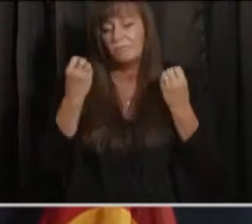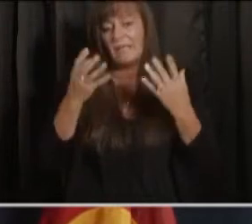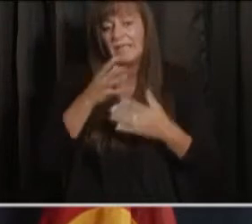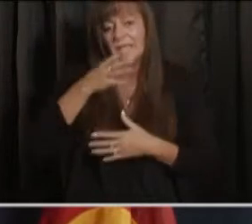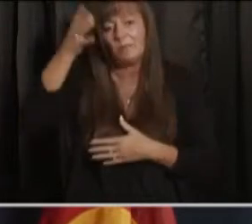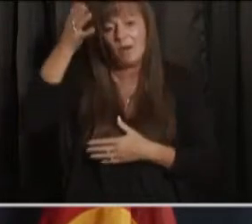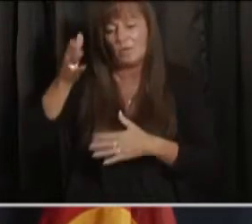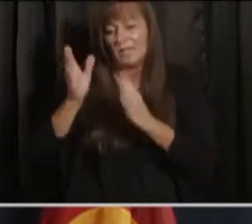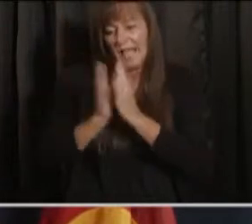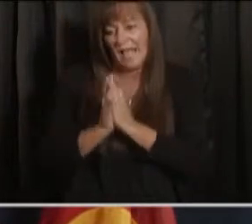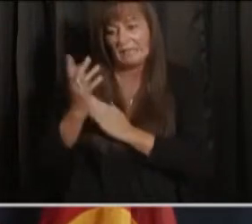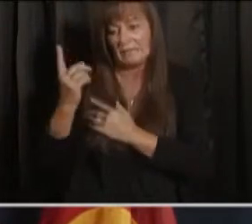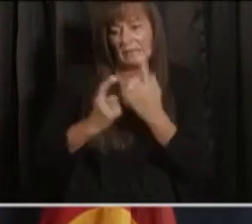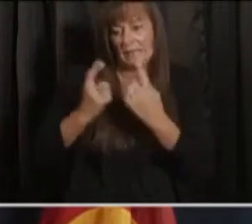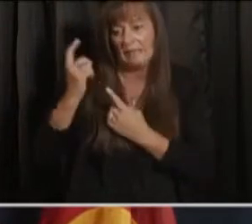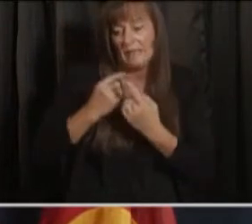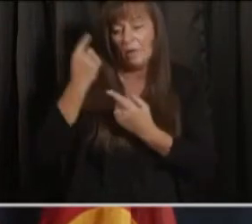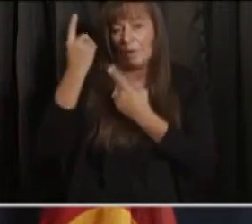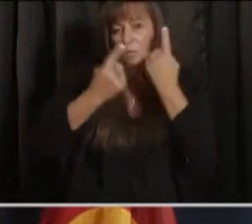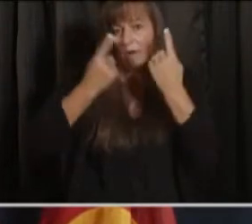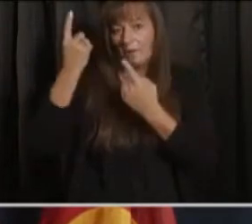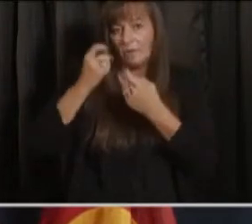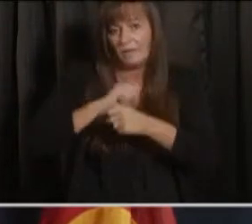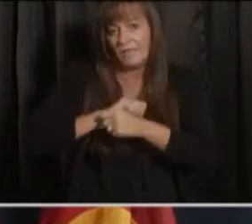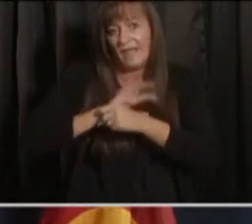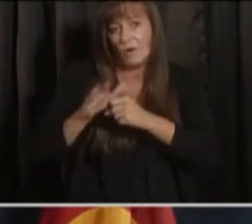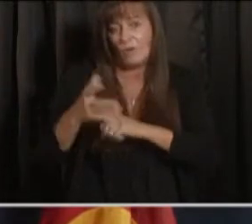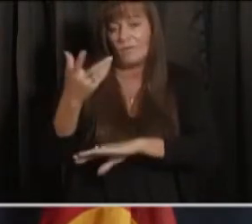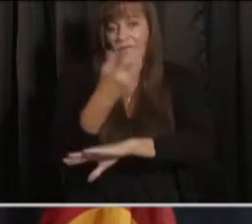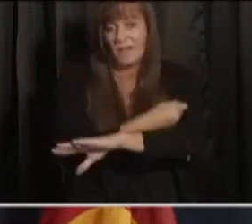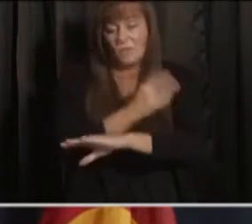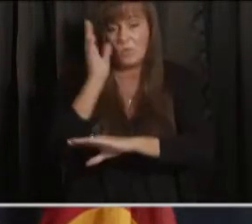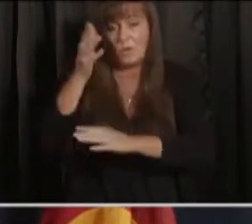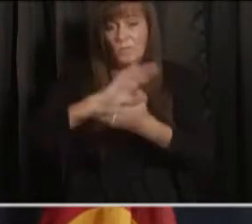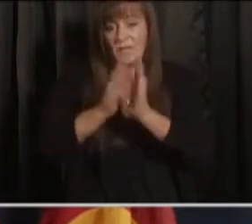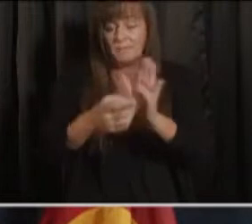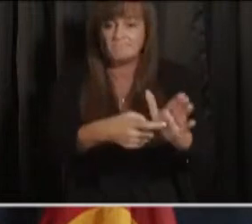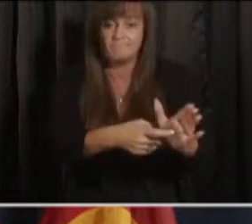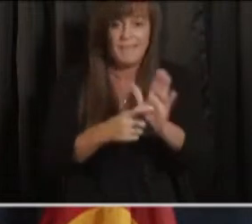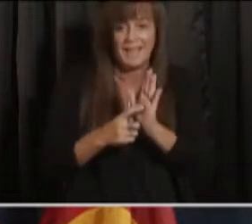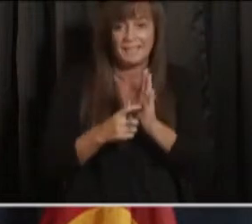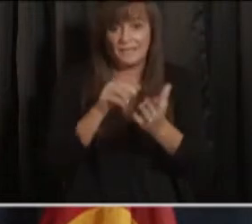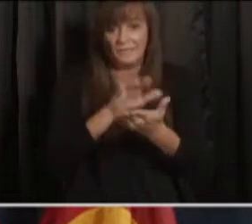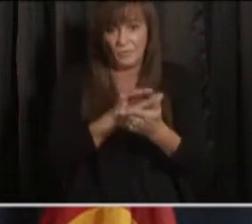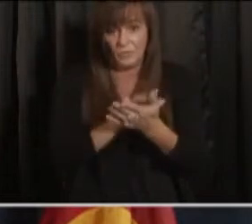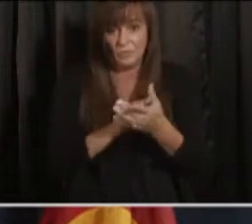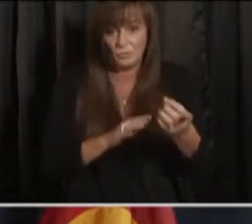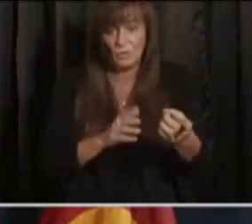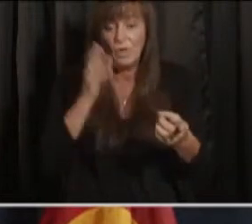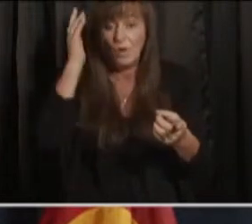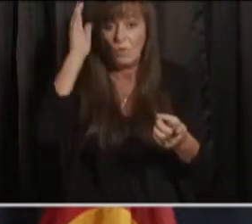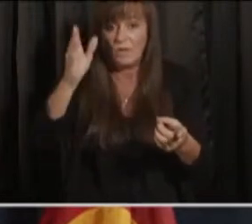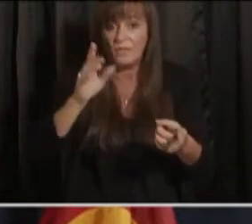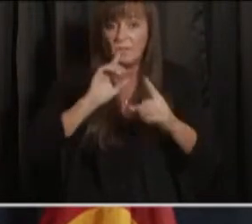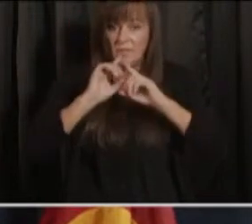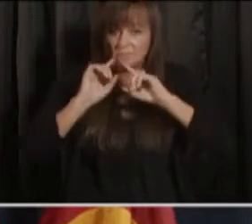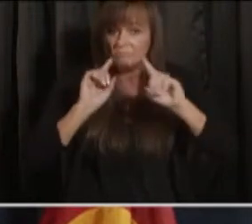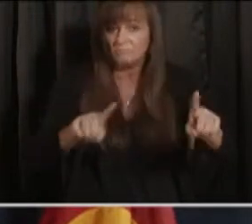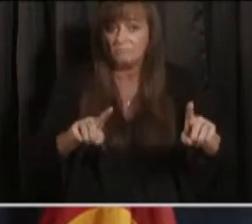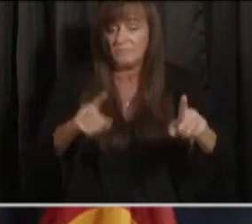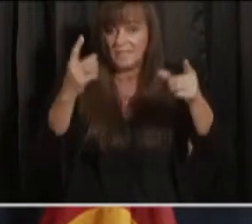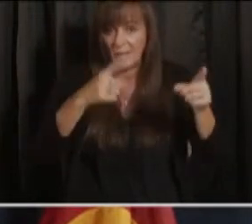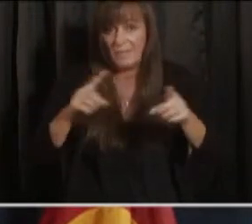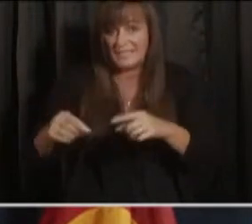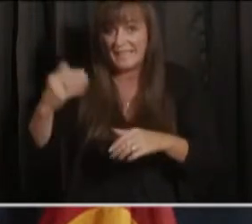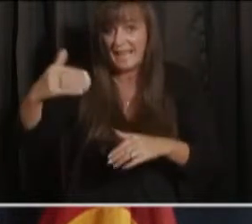asking us and wondering if the COVID vaccine will now be mandated in schools. Will there be a mandate coming down? If